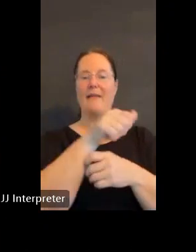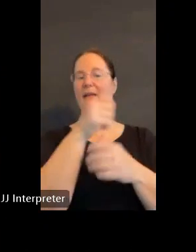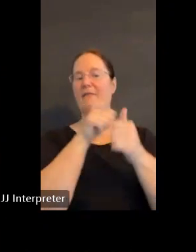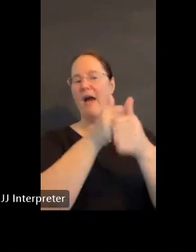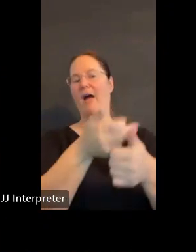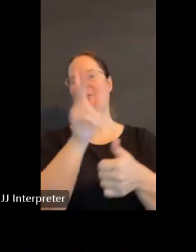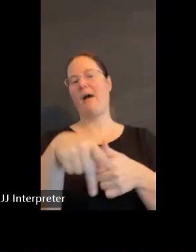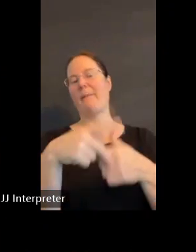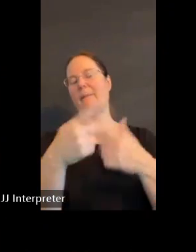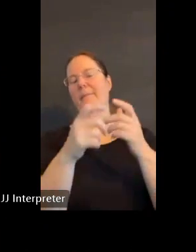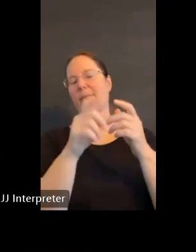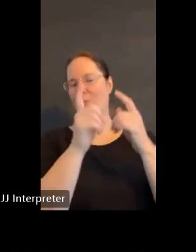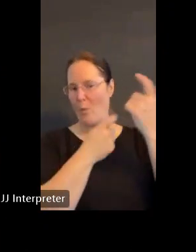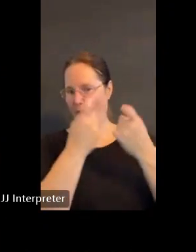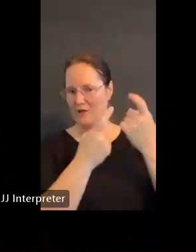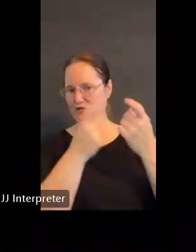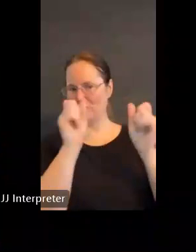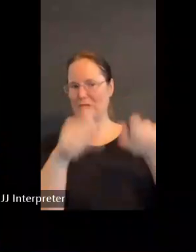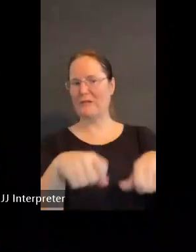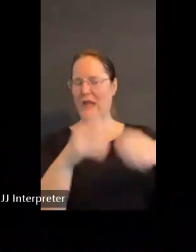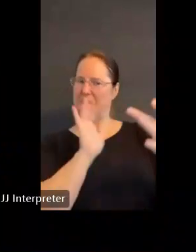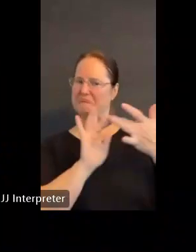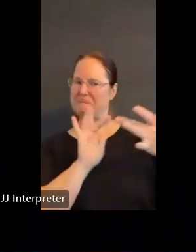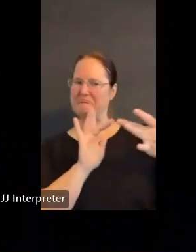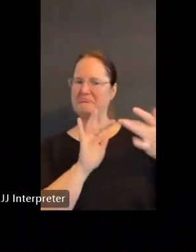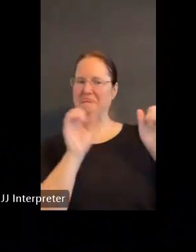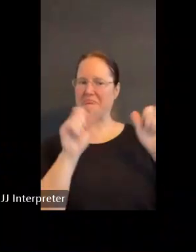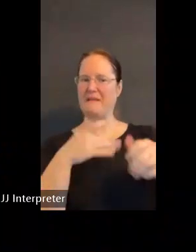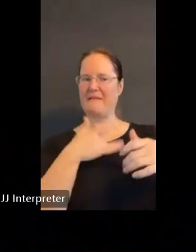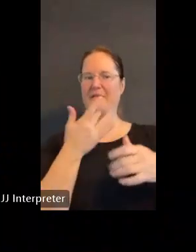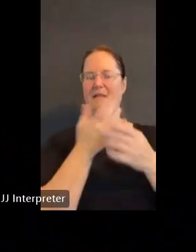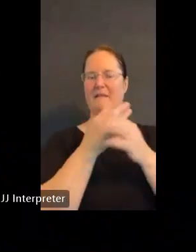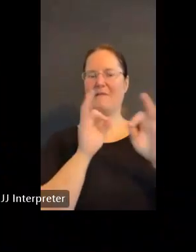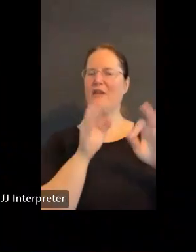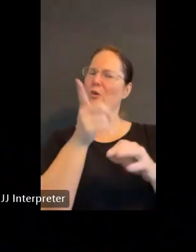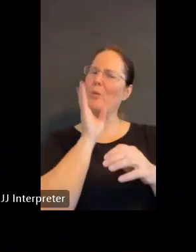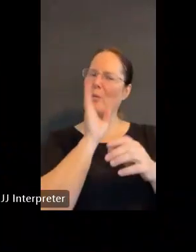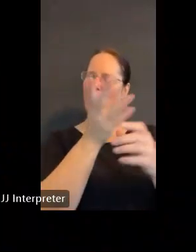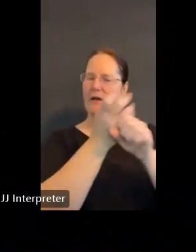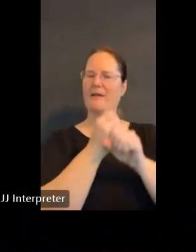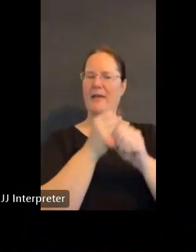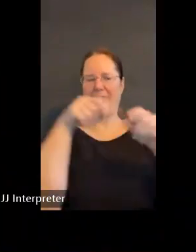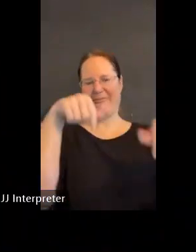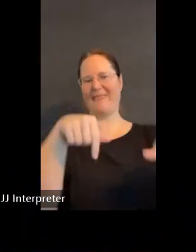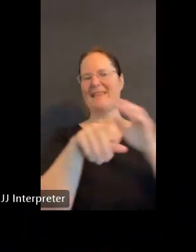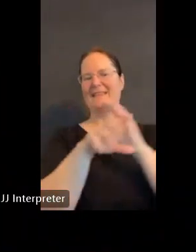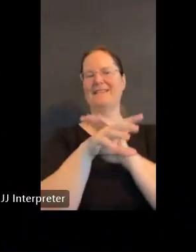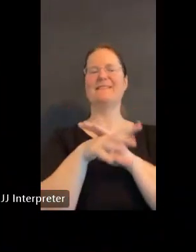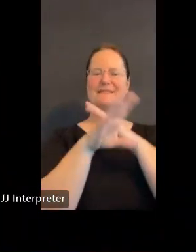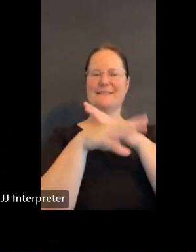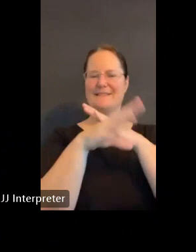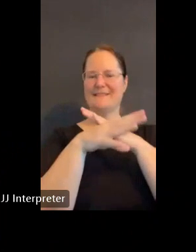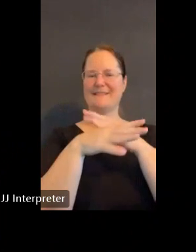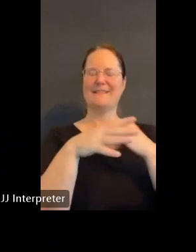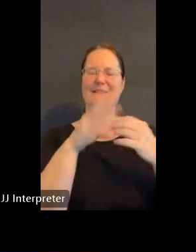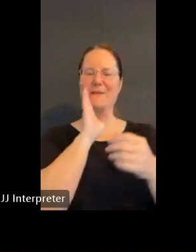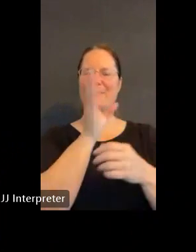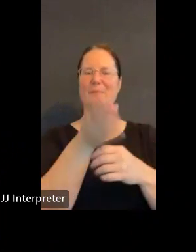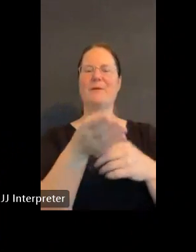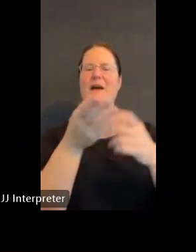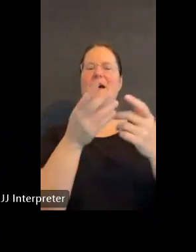getting communication from me shortly with the recording, with the slides. And I'd like to offer one last apology for the communication